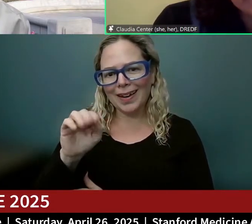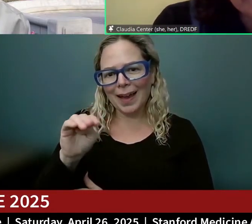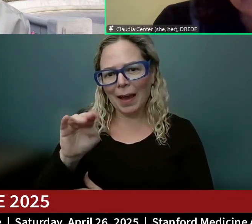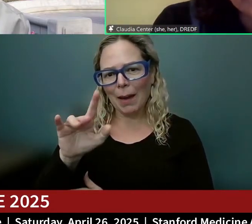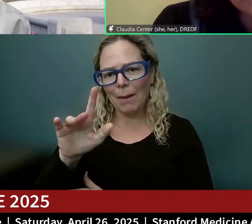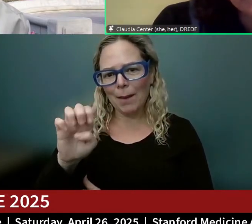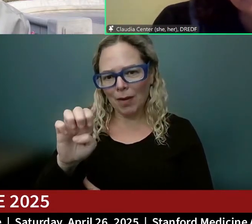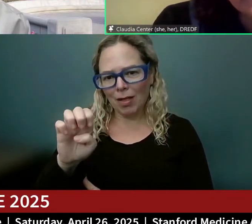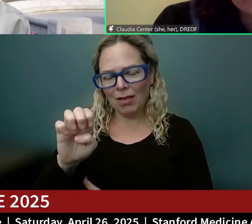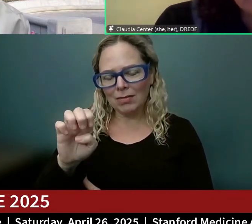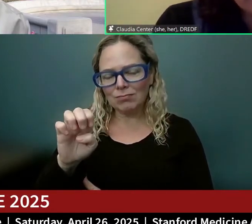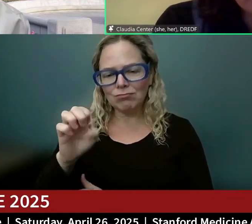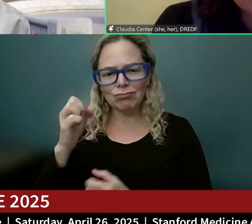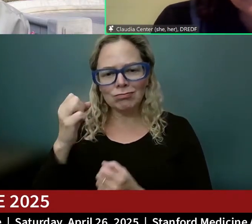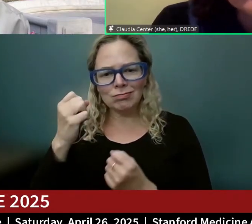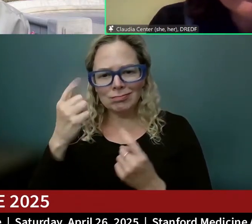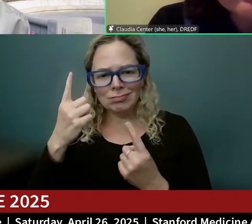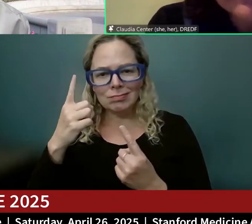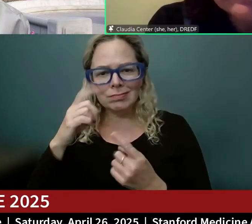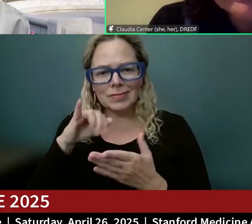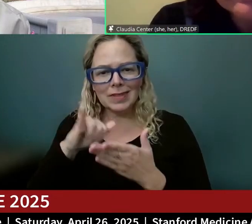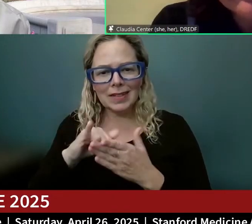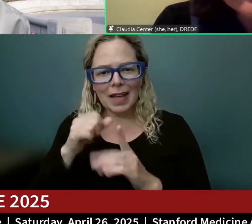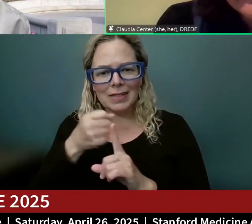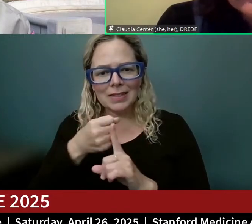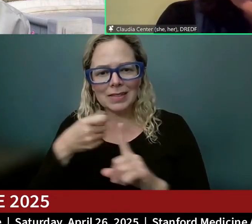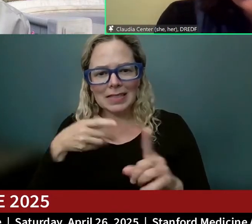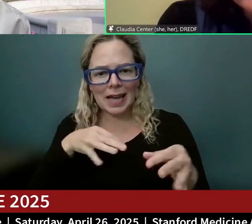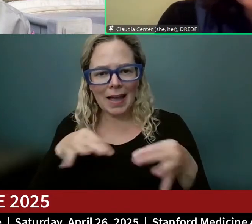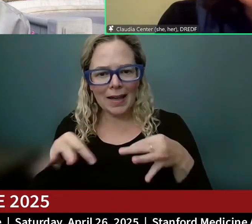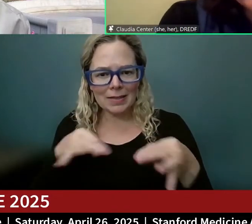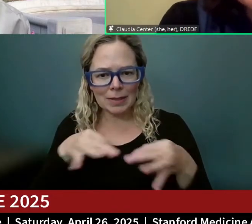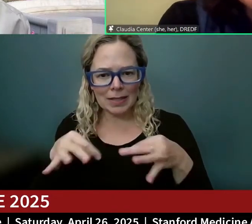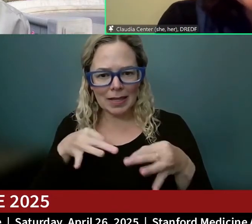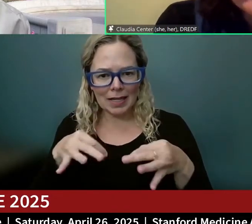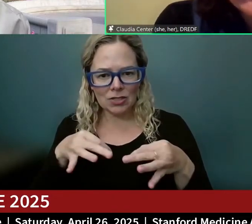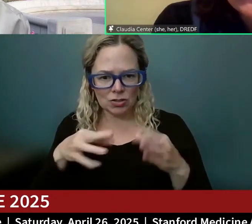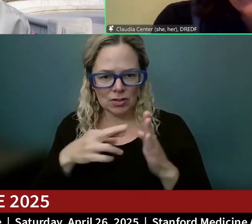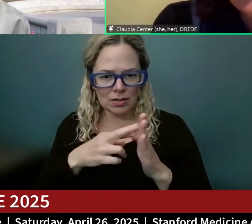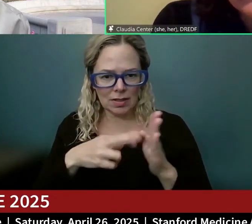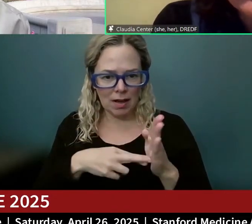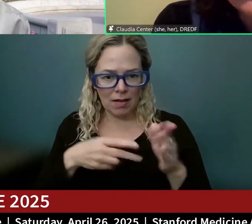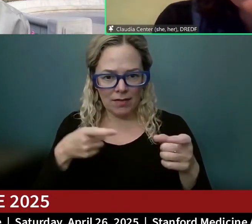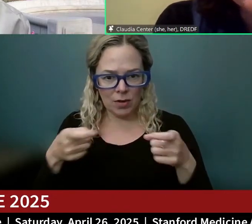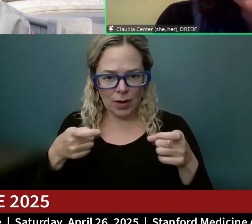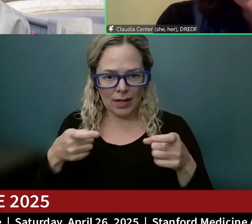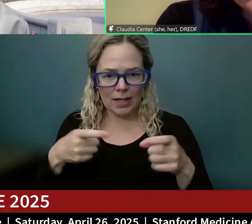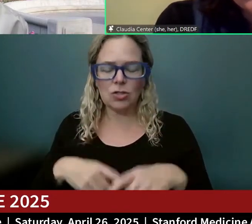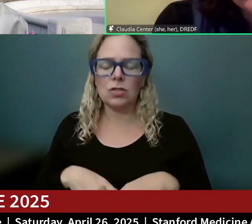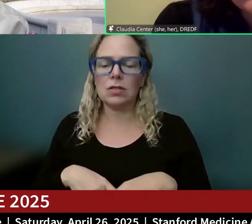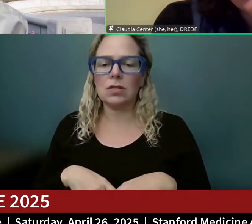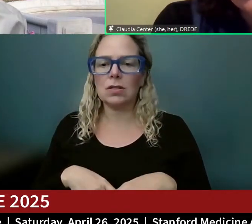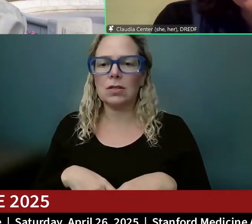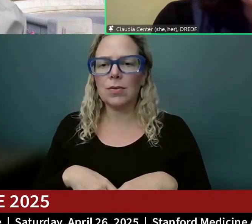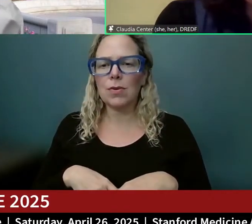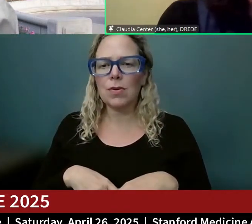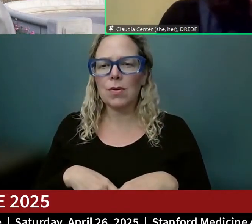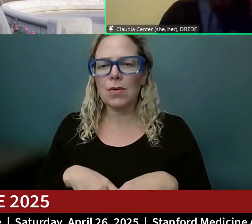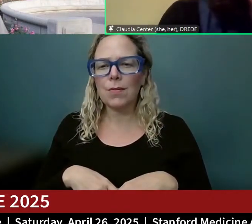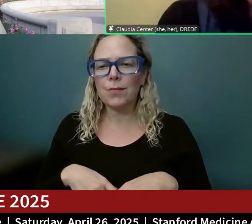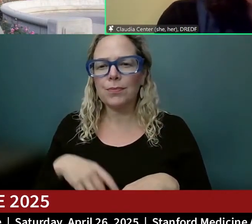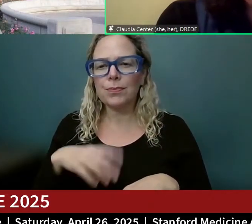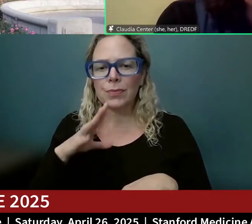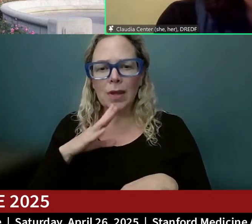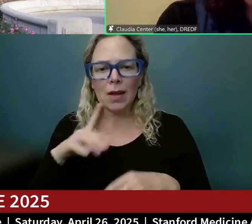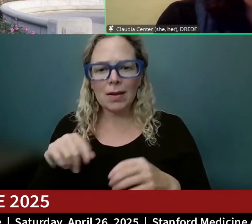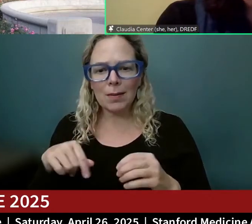of the regulations, but it's a, sort of an explanation of the regulations. And it talked about how that there's a